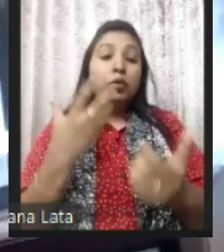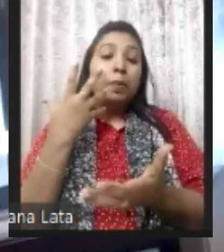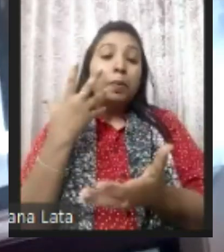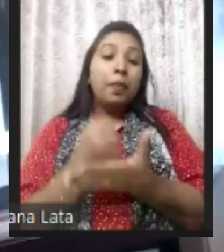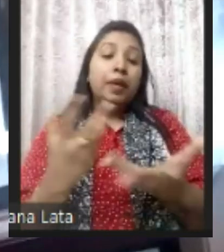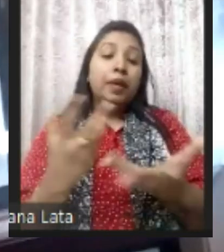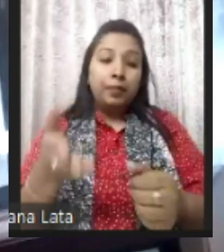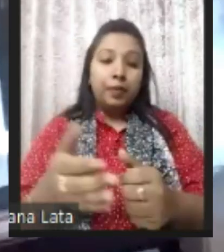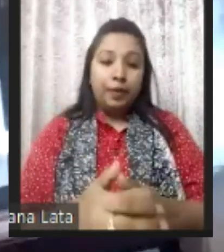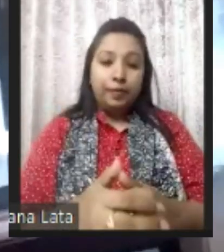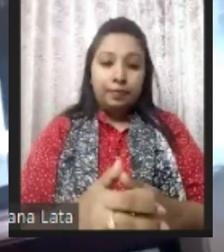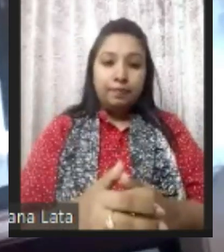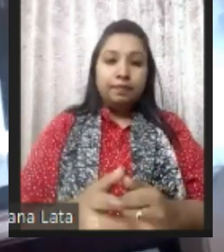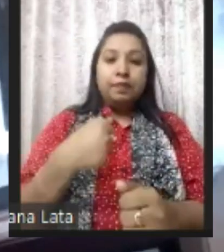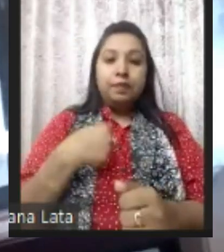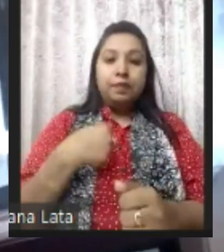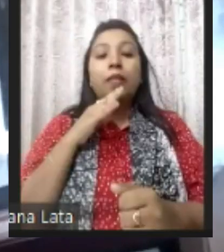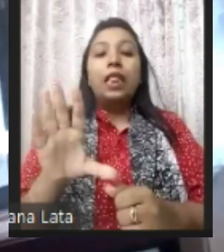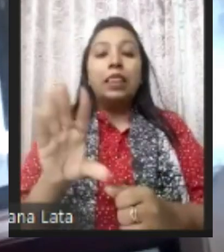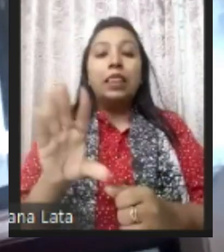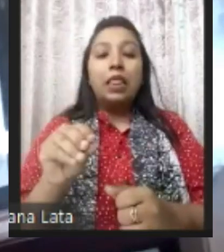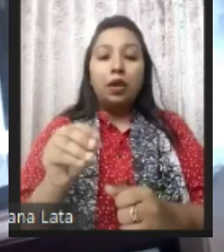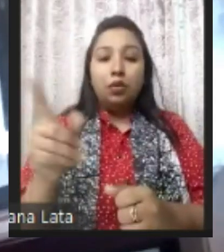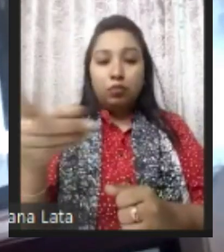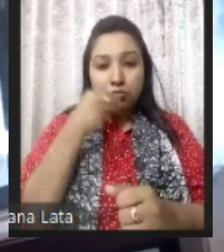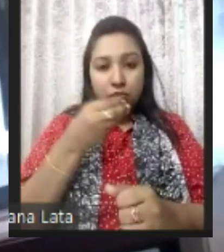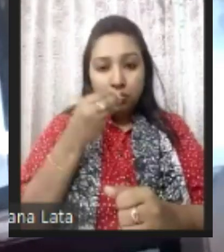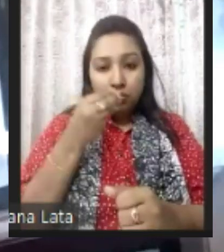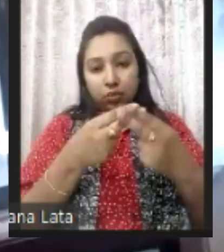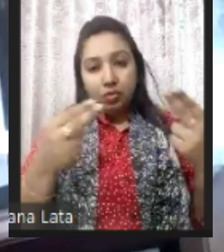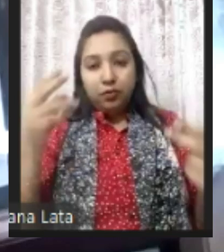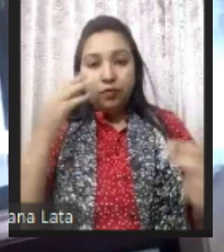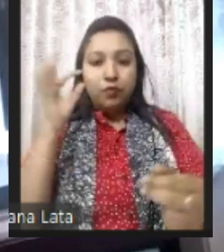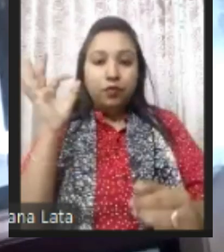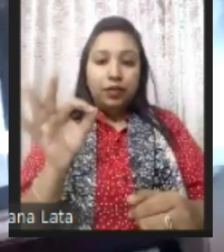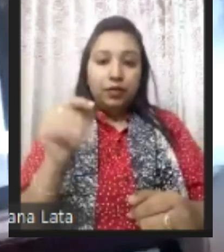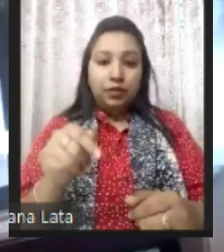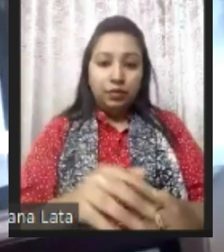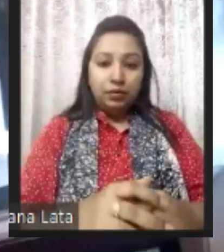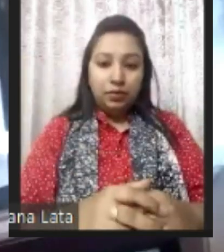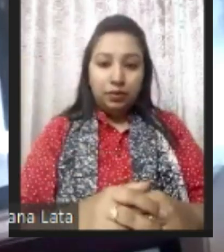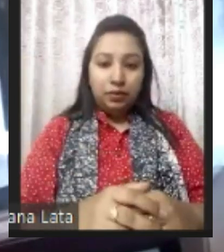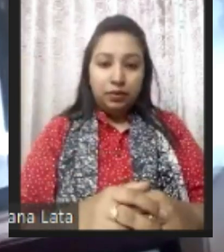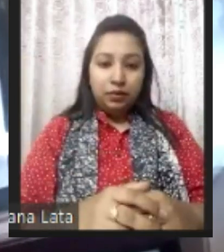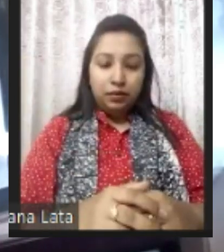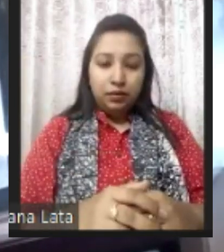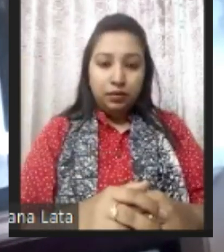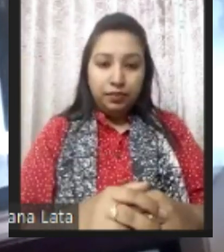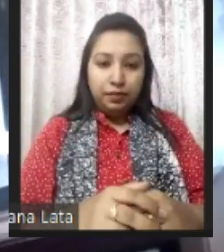and privilege for me to be here and to learn from all. It's just amazing to see the endeavors being done in Bangladesh to help disabled